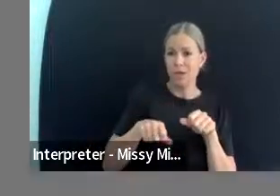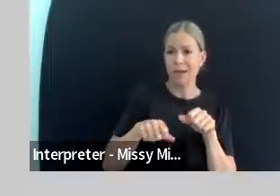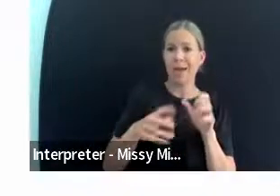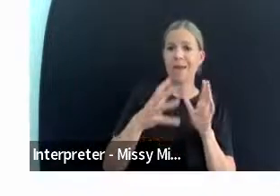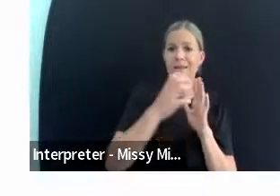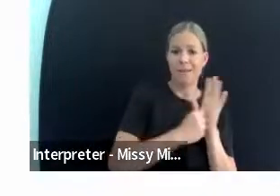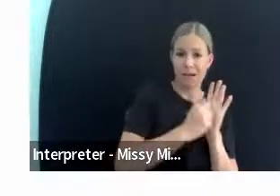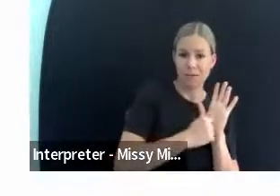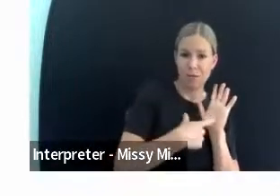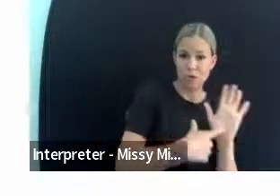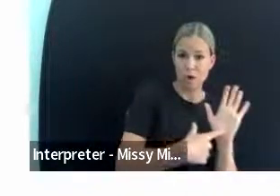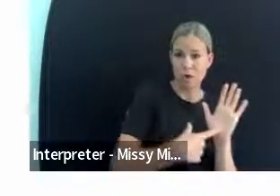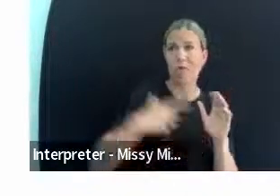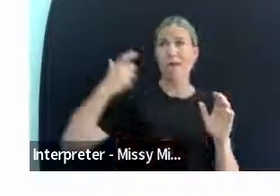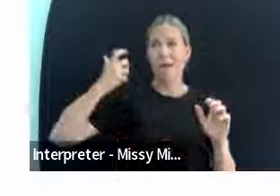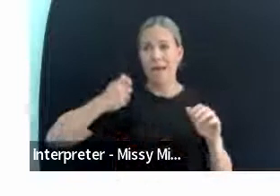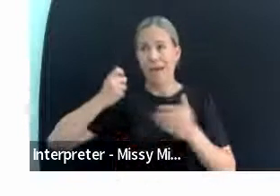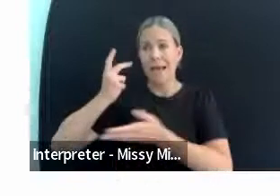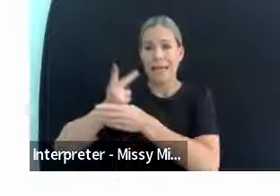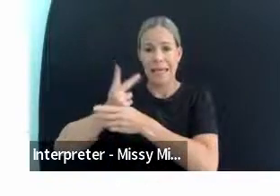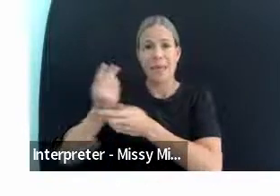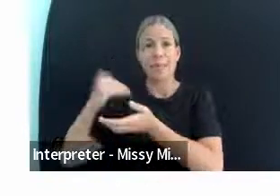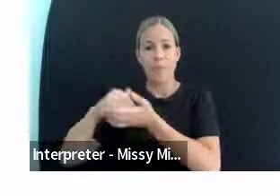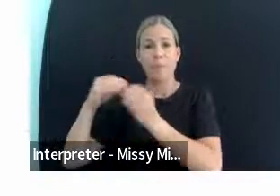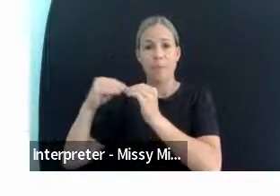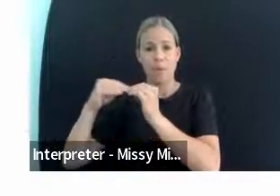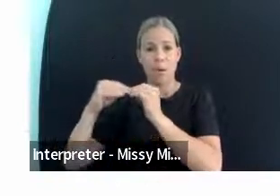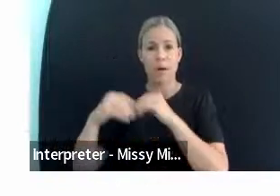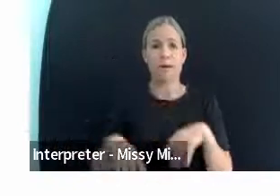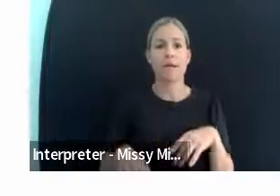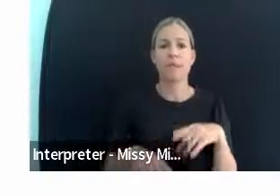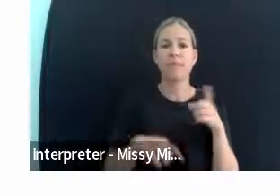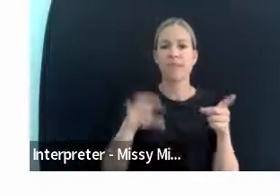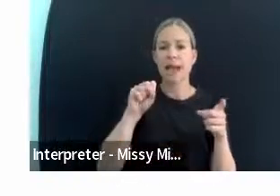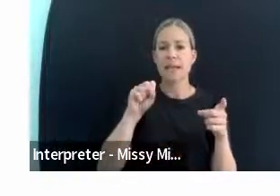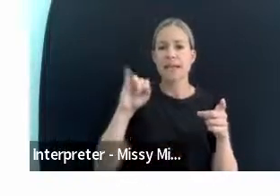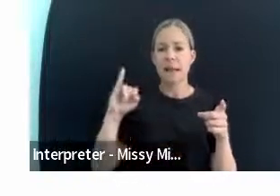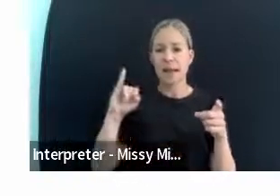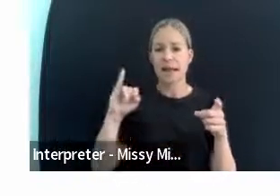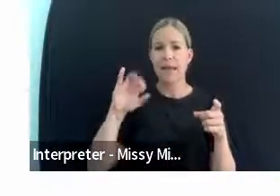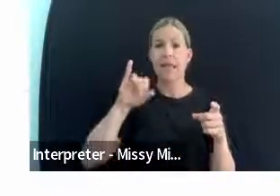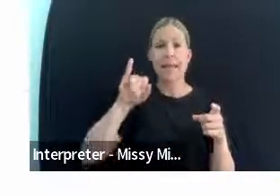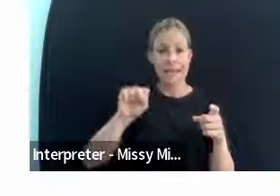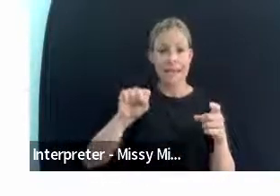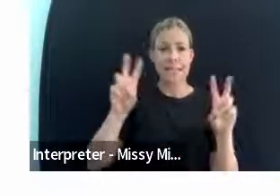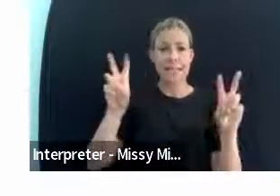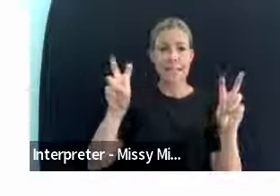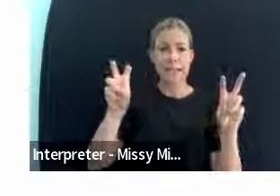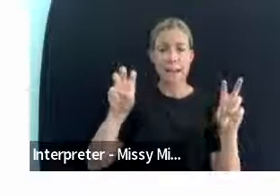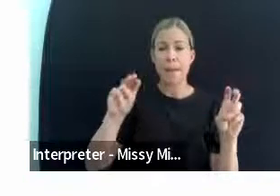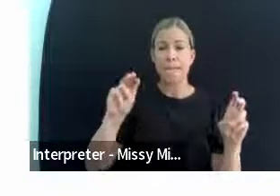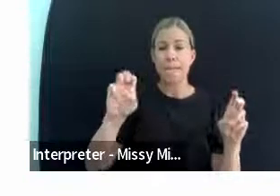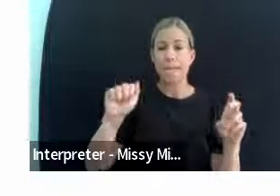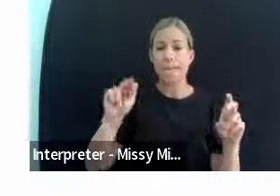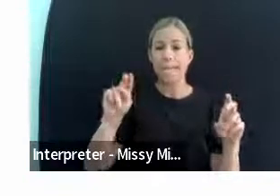payment. SSI is means tested. This means you must have very limited